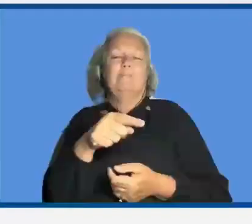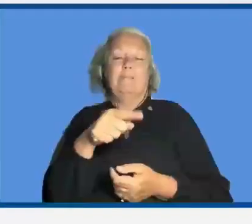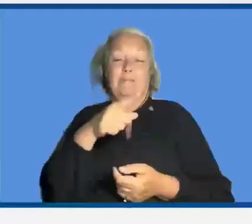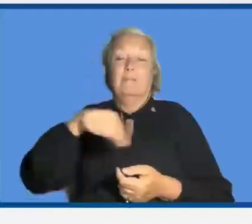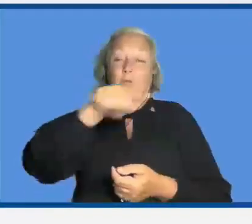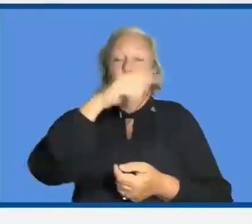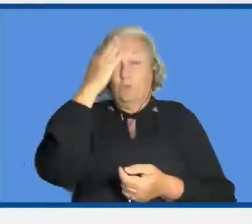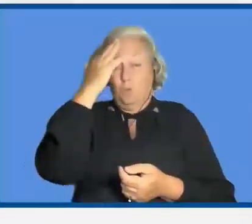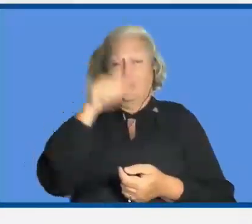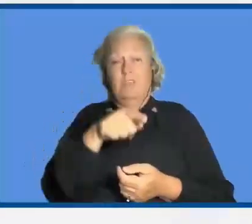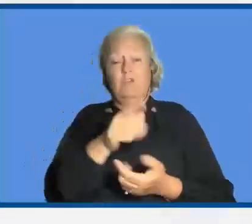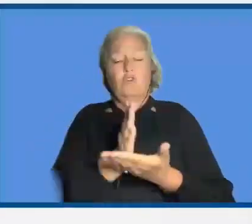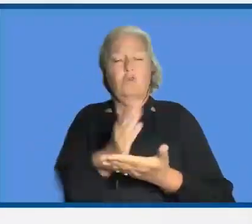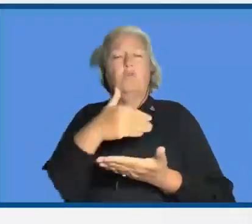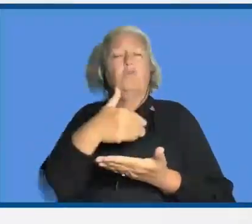is developed,